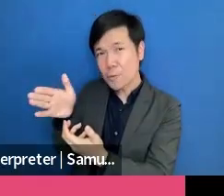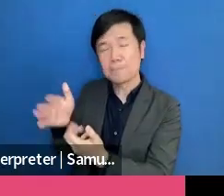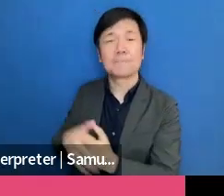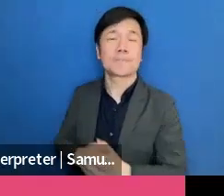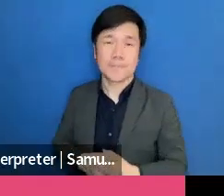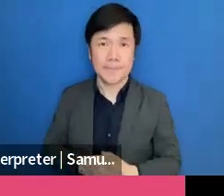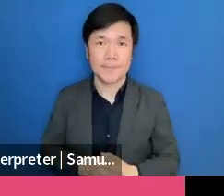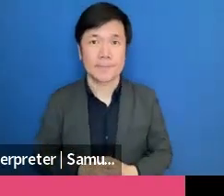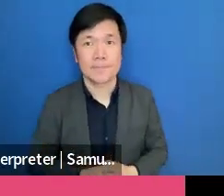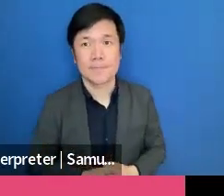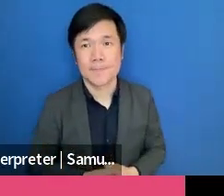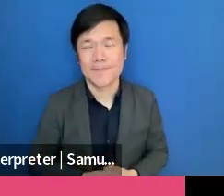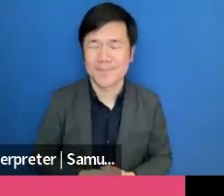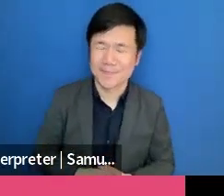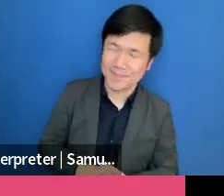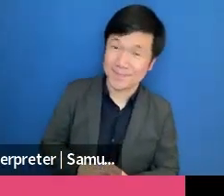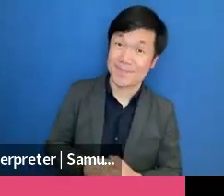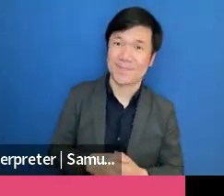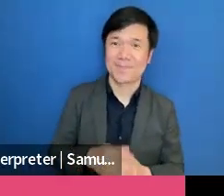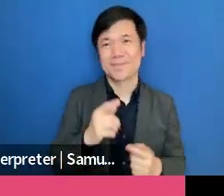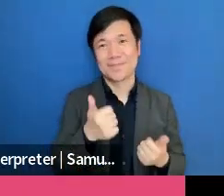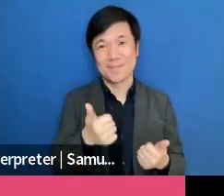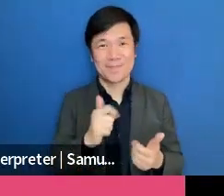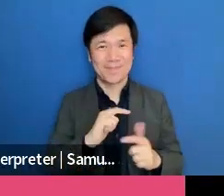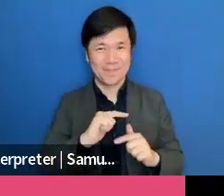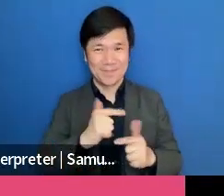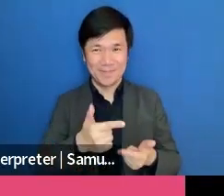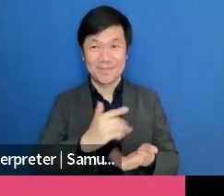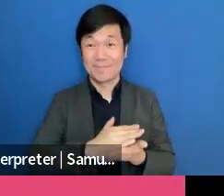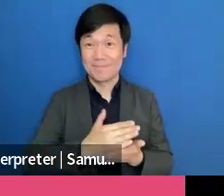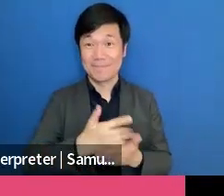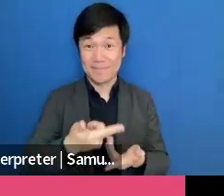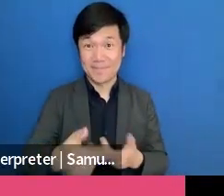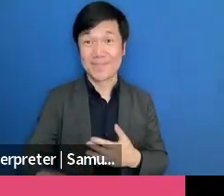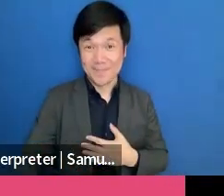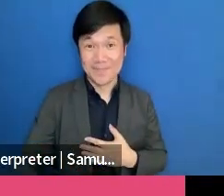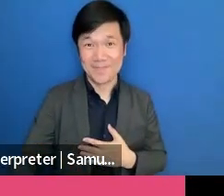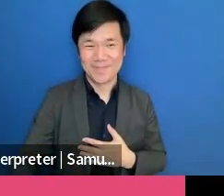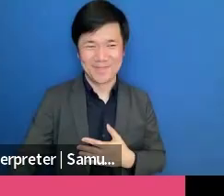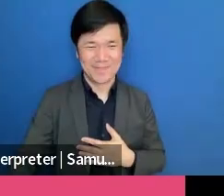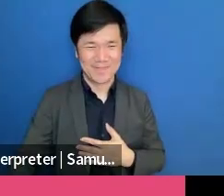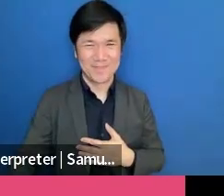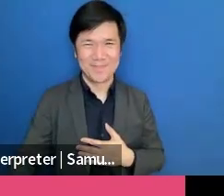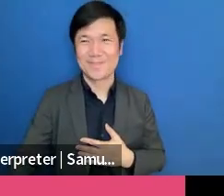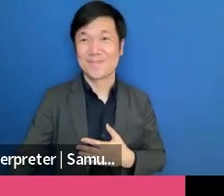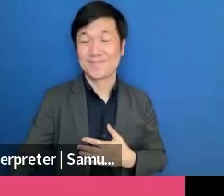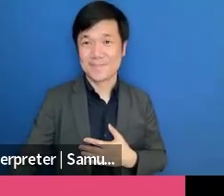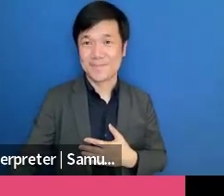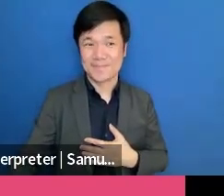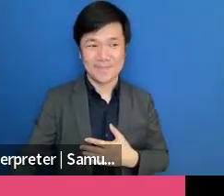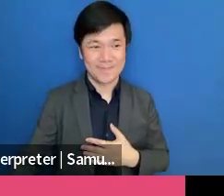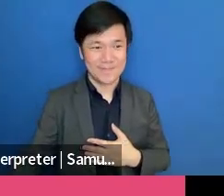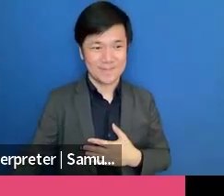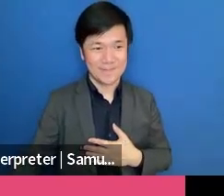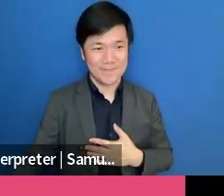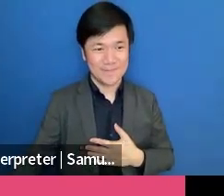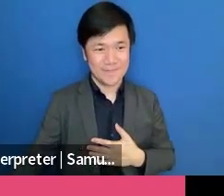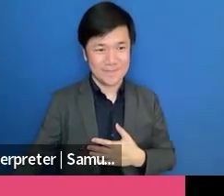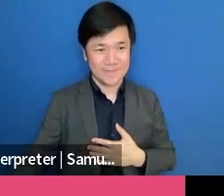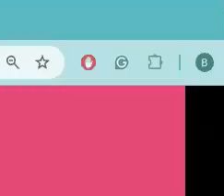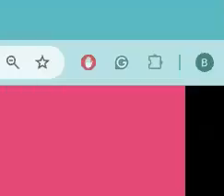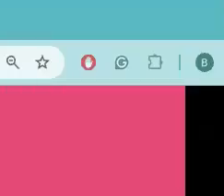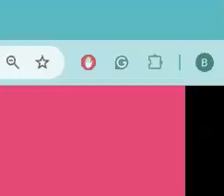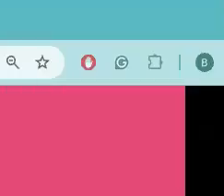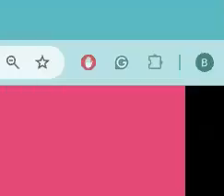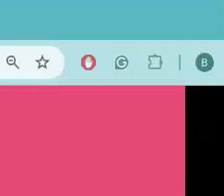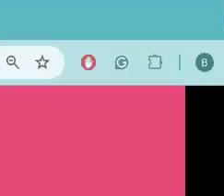So in service of time, I will put up this slide, but as our colleagues have mentioned, this